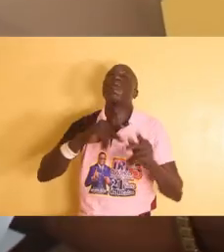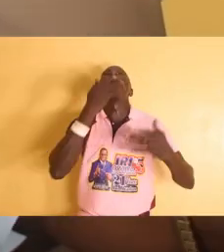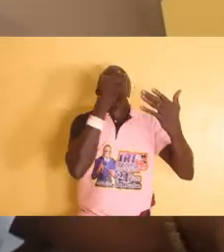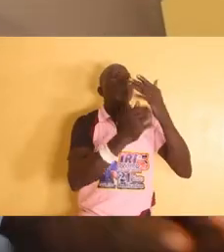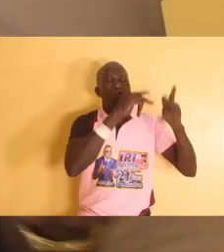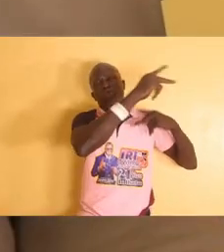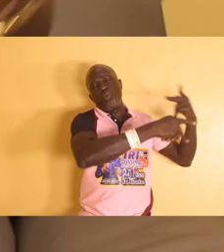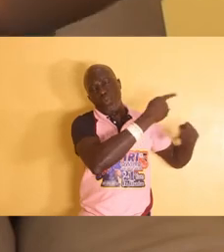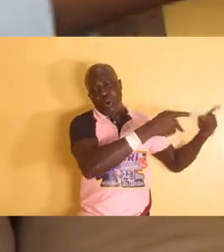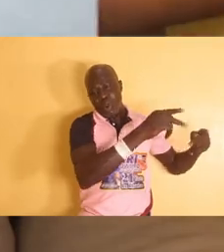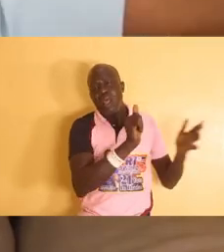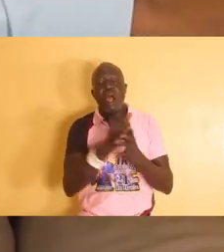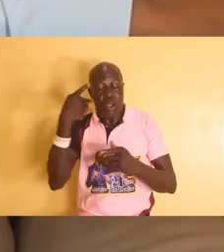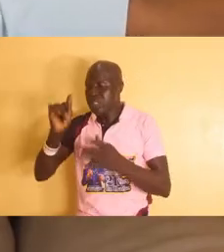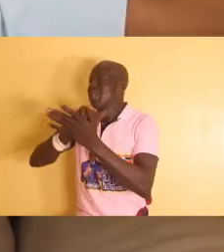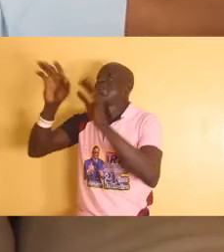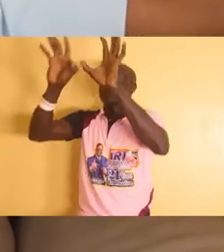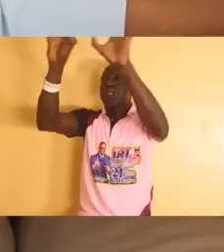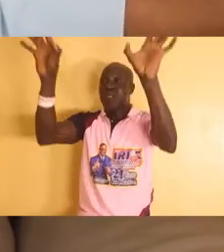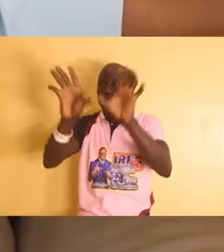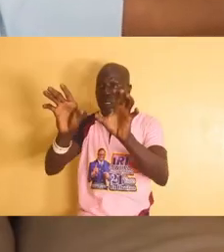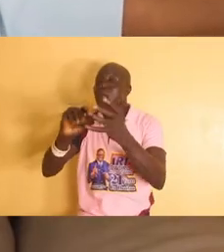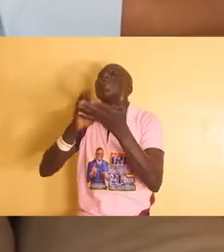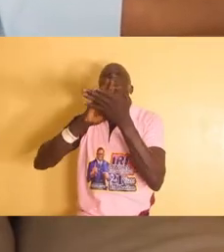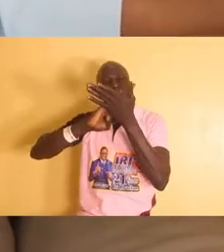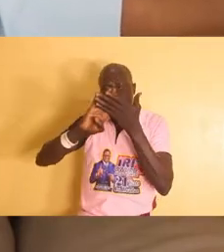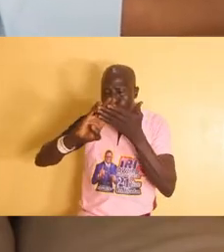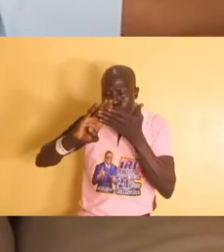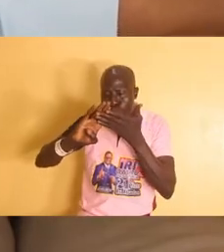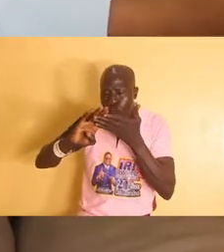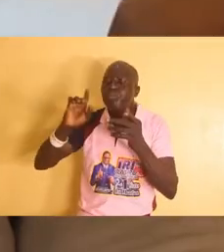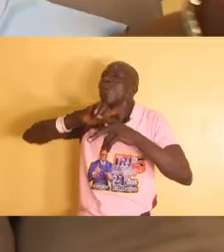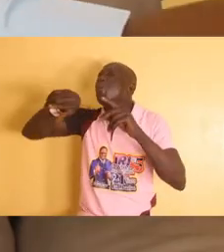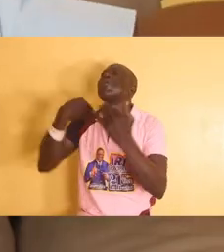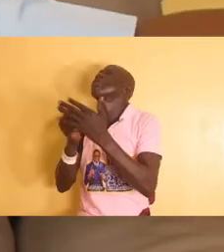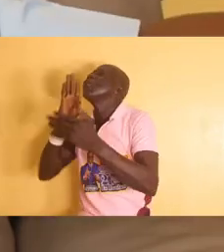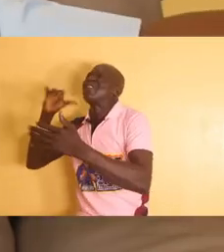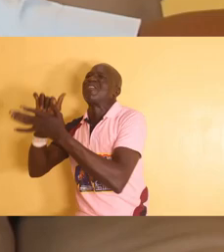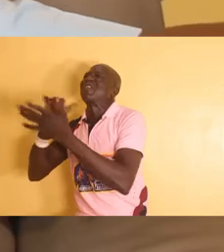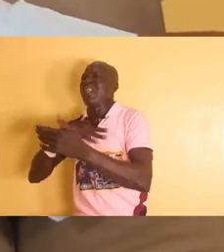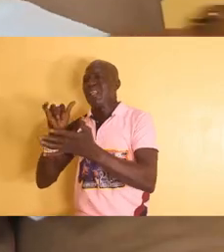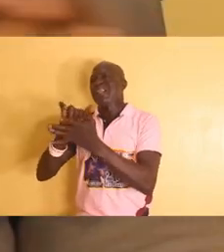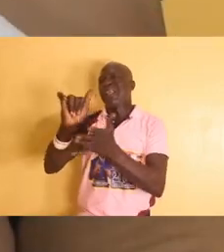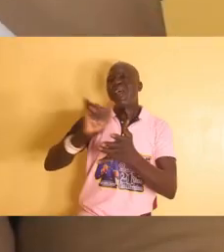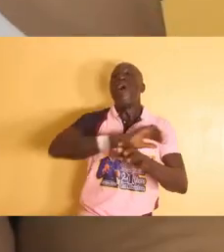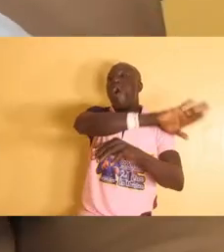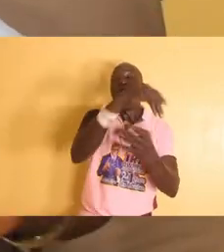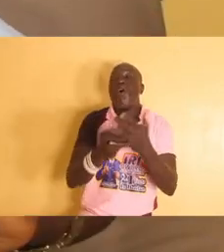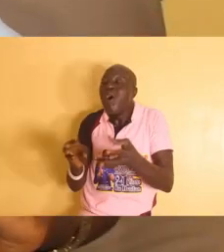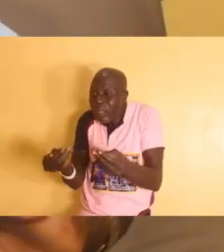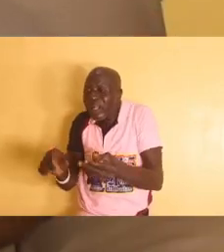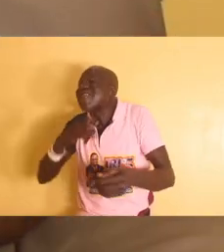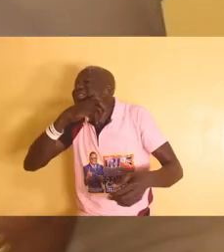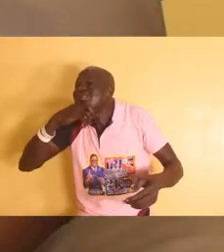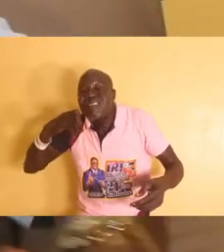Ara àwọn ojúlówó. Wọ́n ní ọkàn rí lùú mi o. You just see the city. Ọkàn tẹ́jú báyìí. That is just be. Ọkàn rí bẹ́ẹ̀ lásán. You just like that. Gbogbo ilẹ̀ yẹn ti kú. All